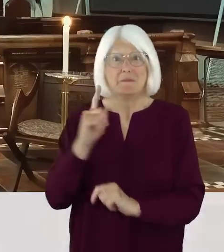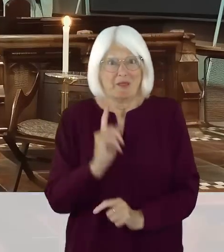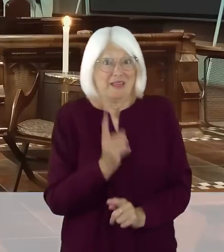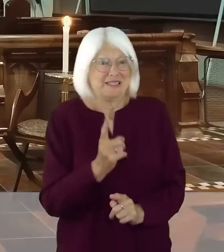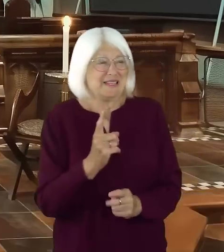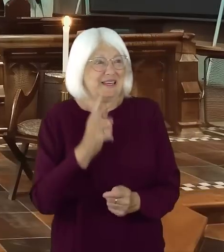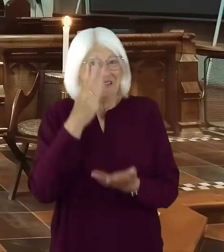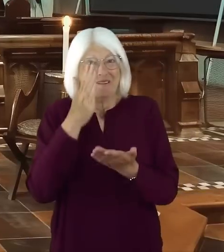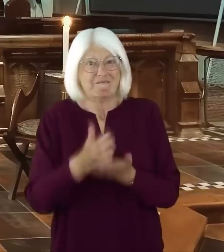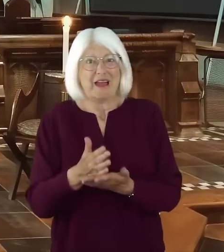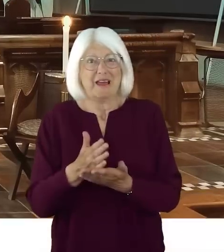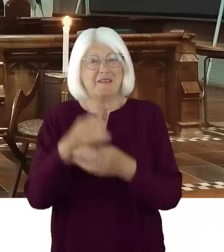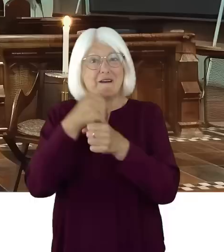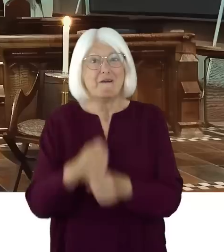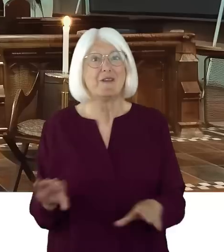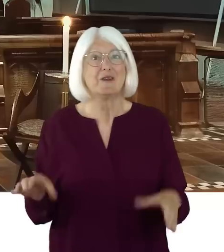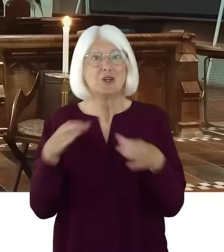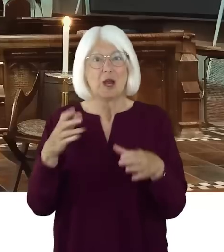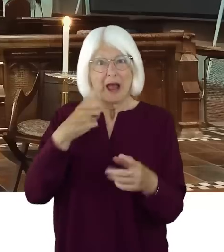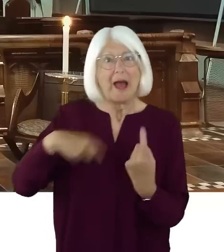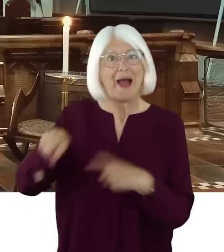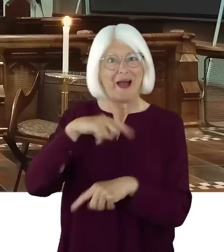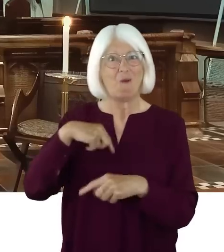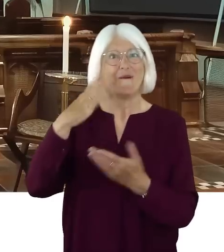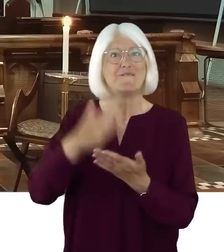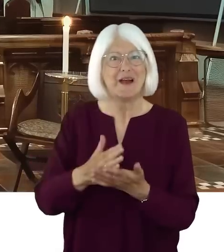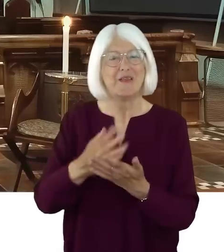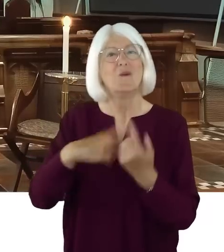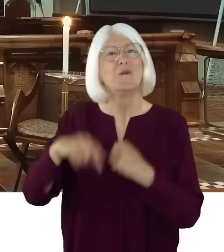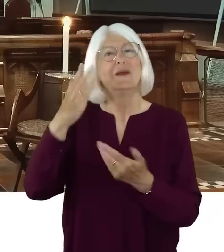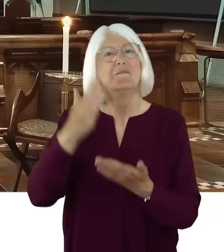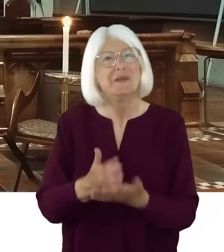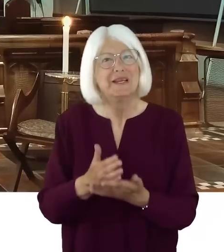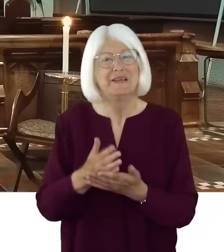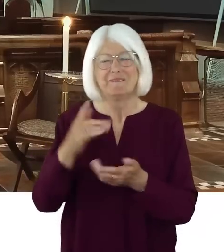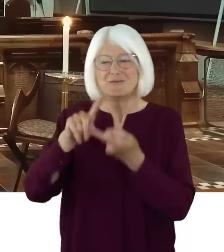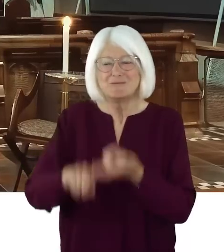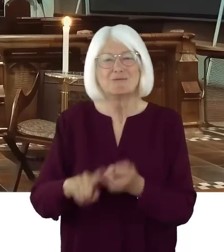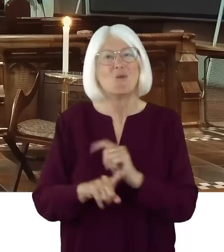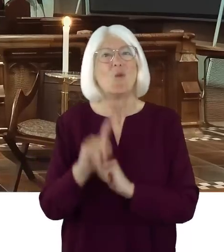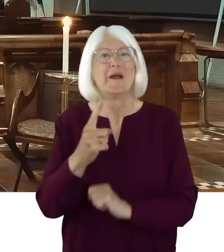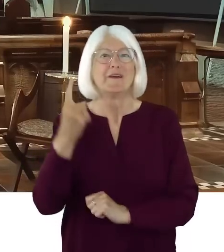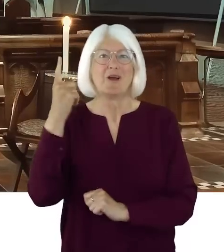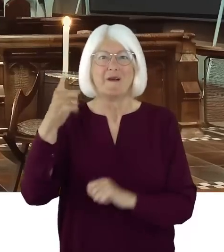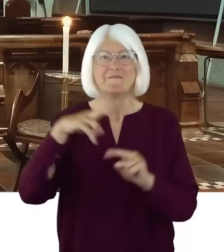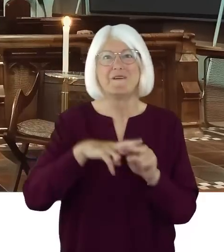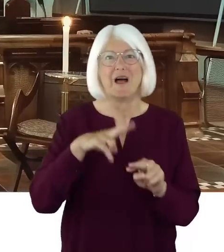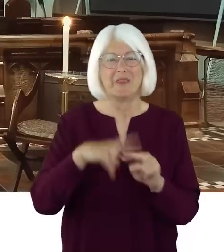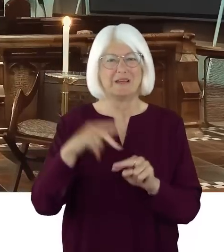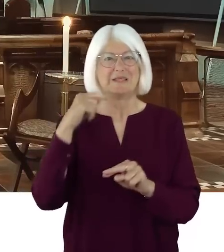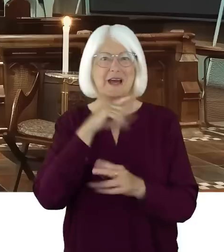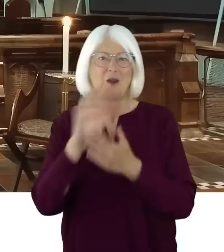This is the faith of the Church. This is our faith. We believe and trust in one God,